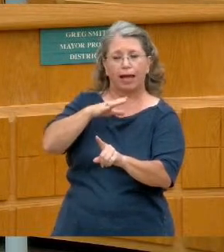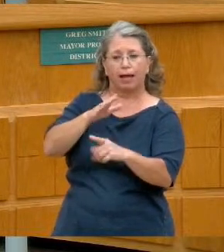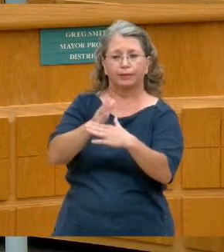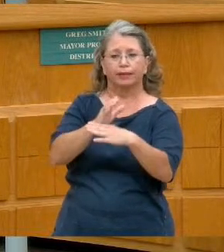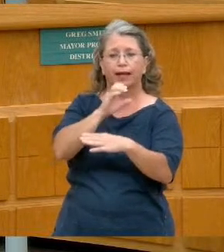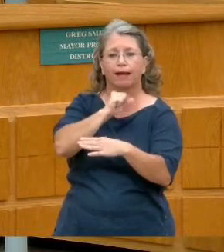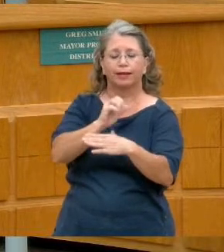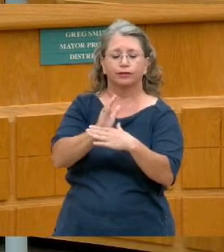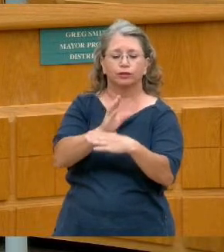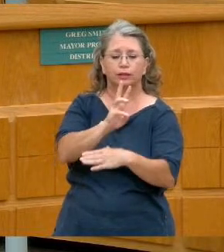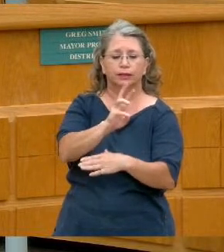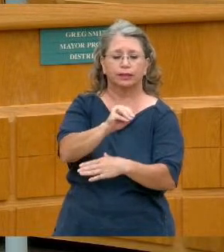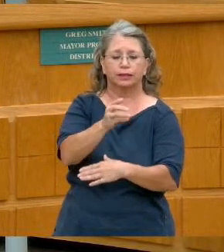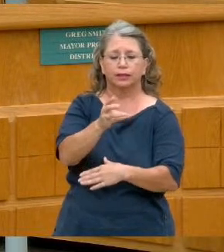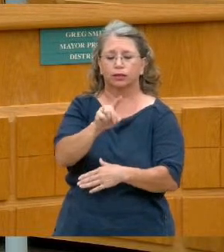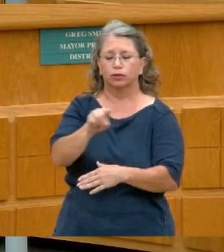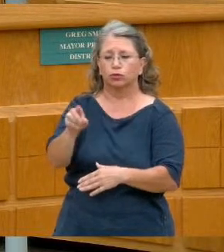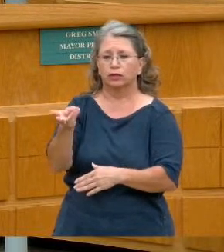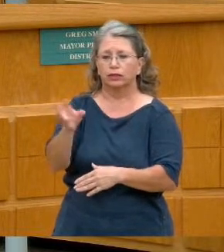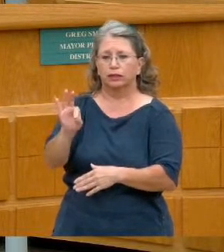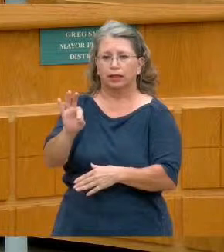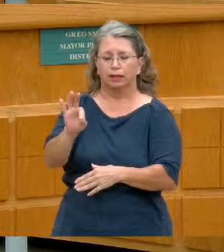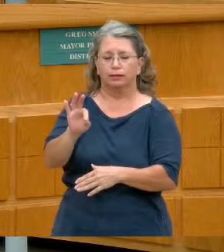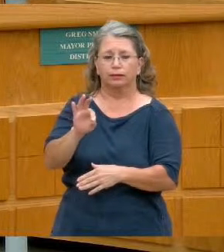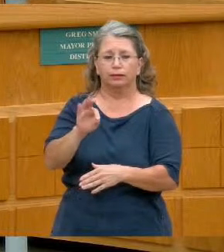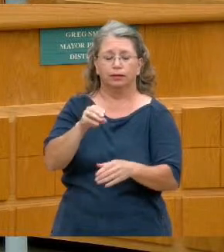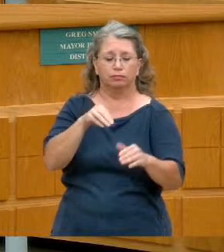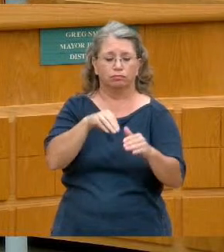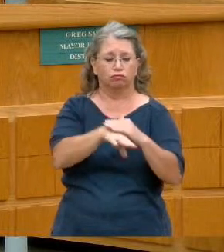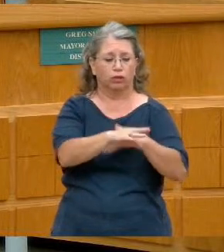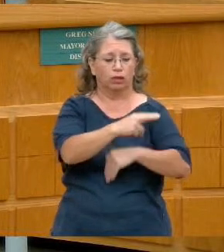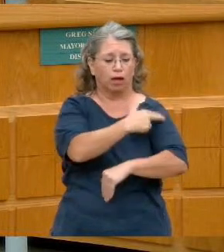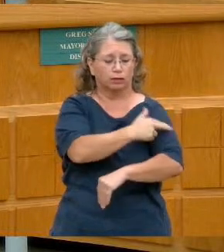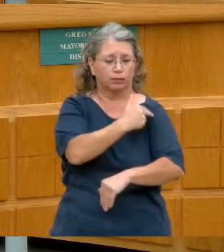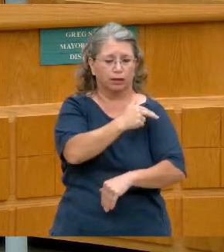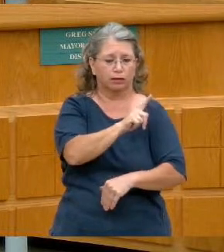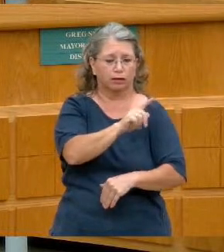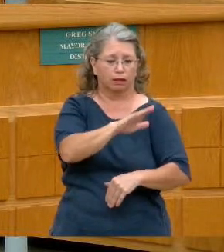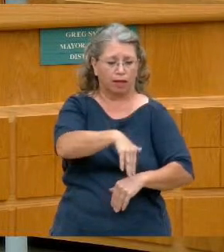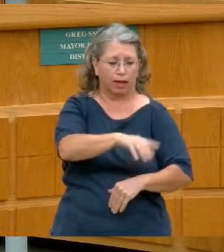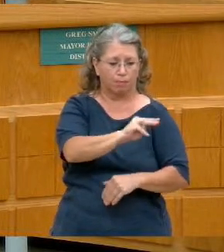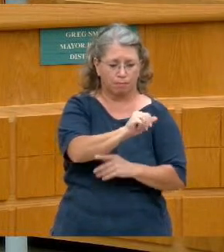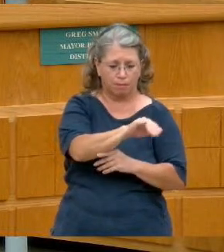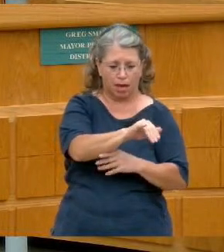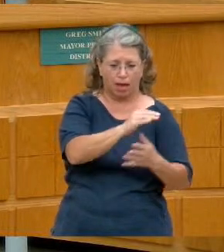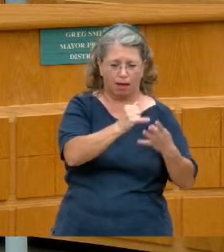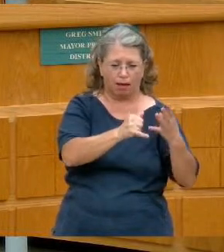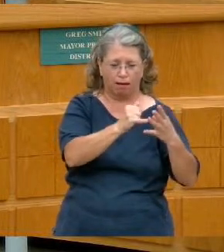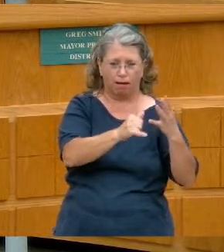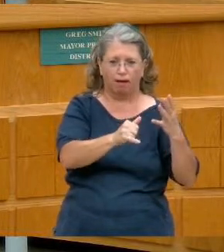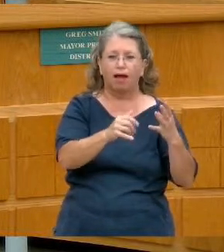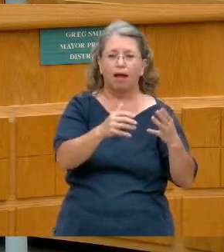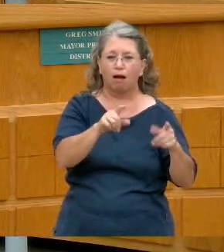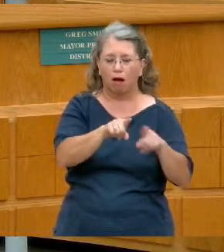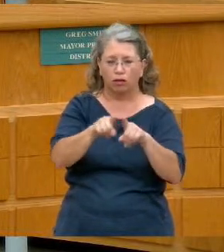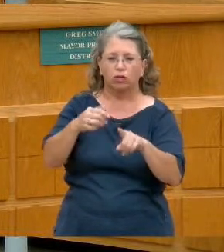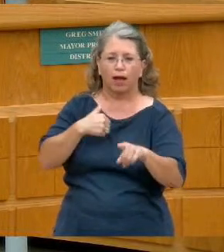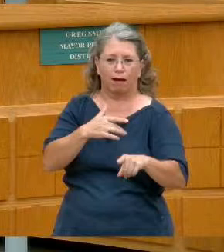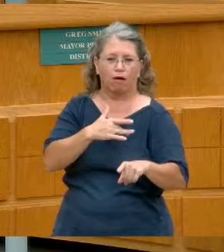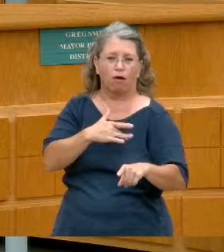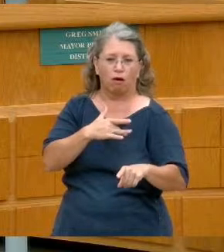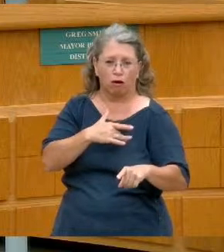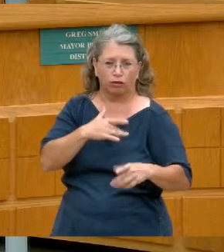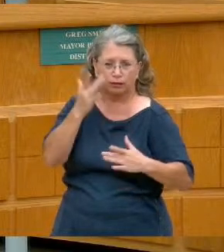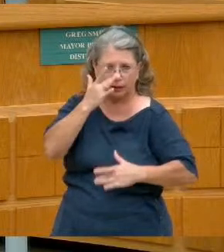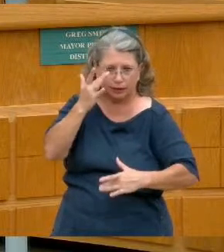and 69 and was hospitalized in late May. His comorbidities include coronary artery disease. Our